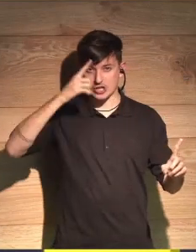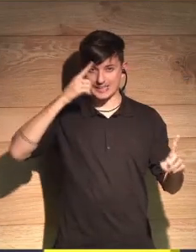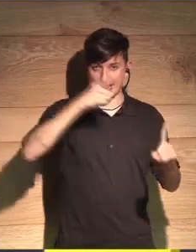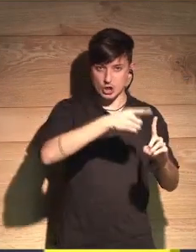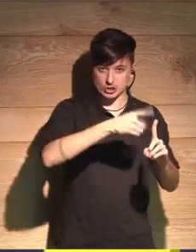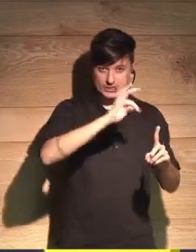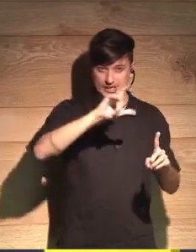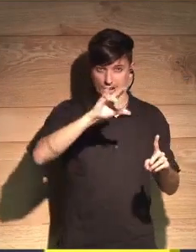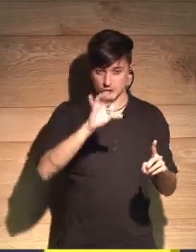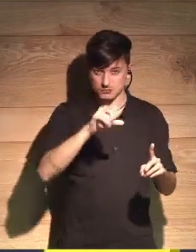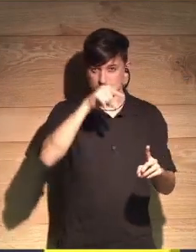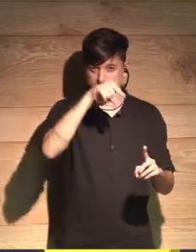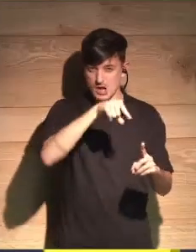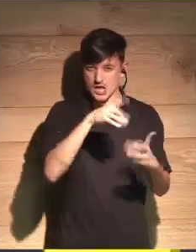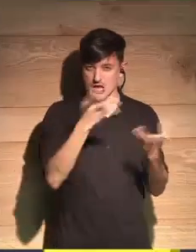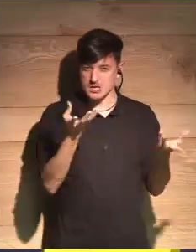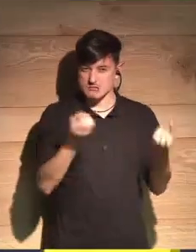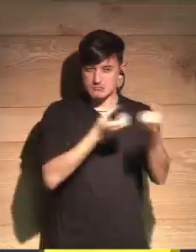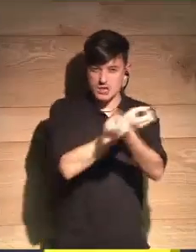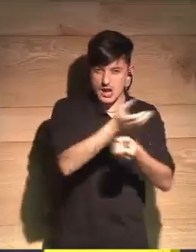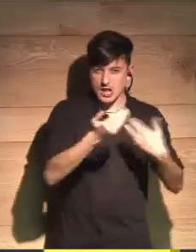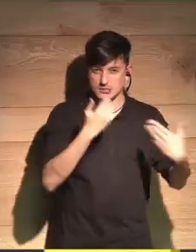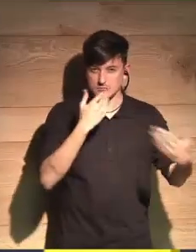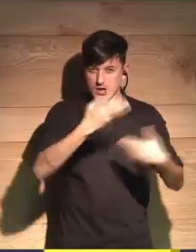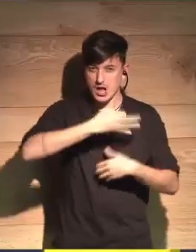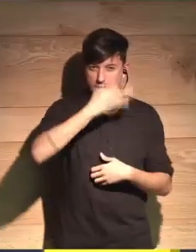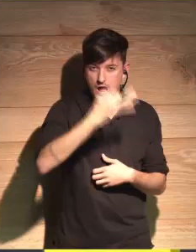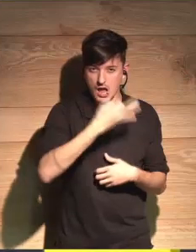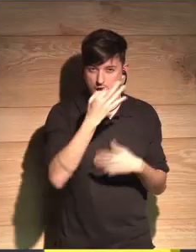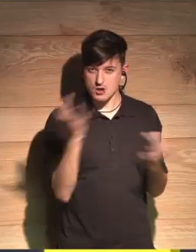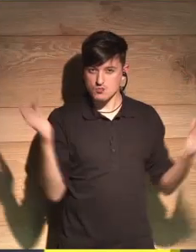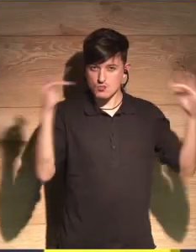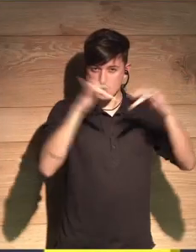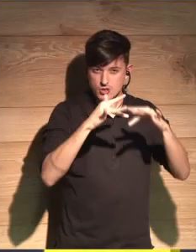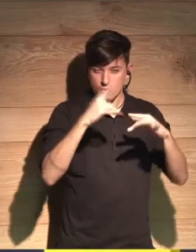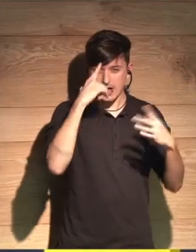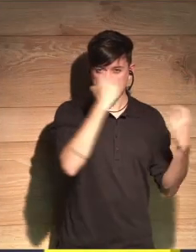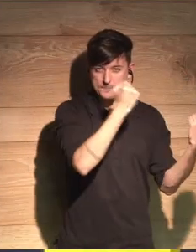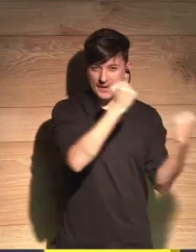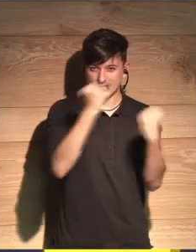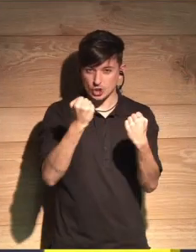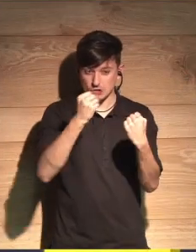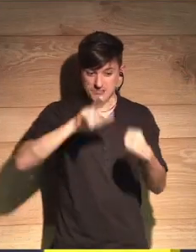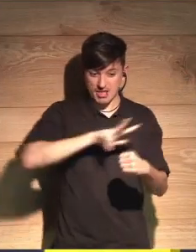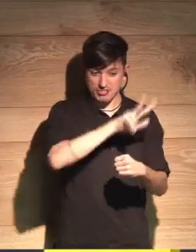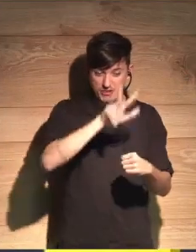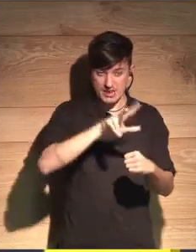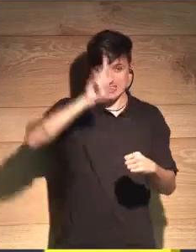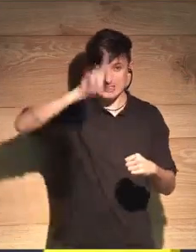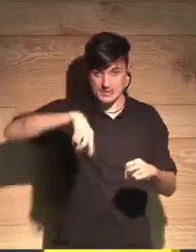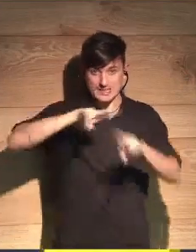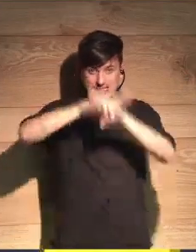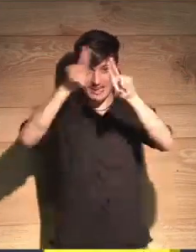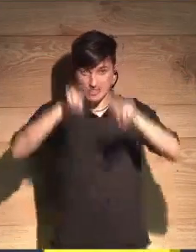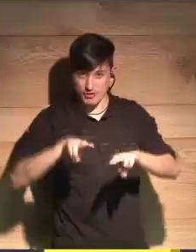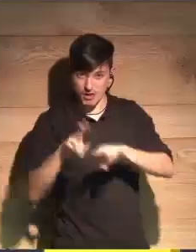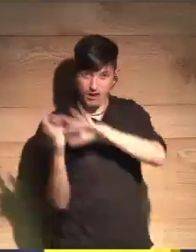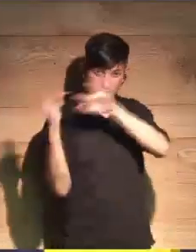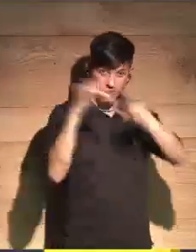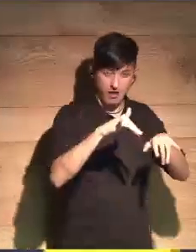of enthusiasm, which is the Telos Forum, where we have meetings with national and